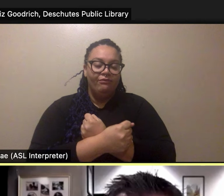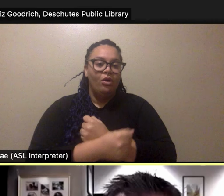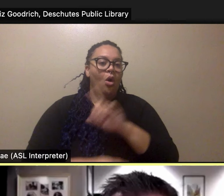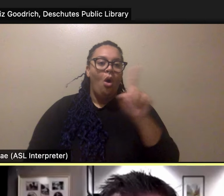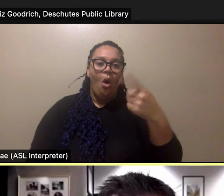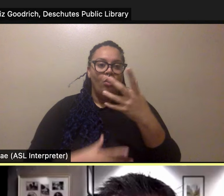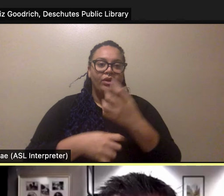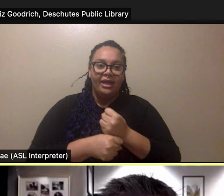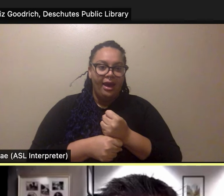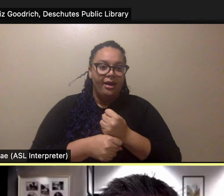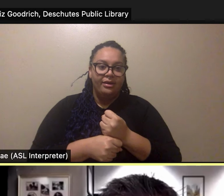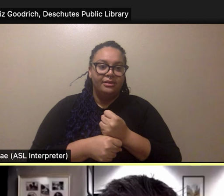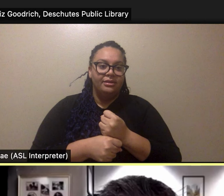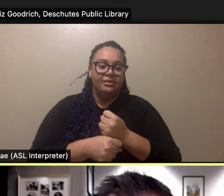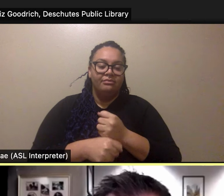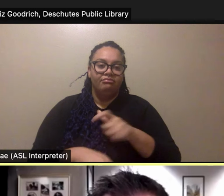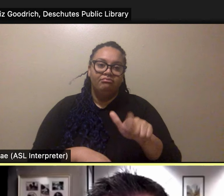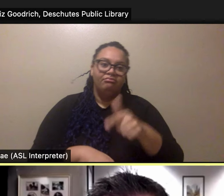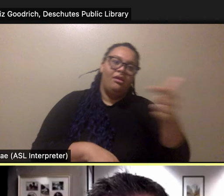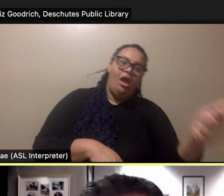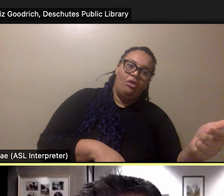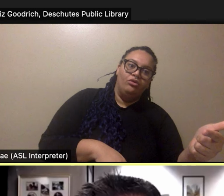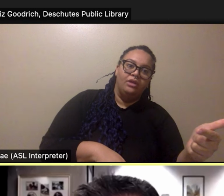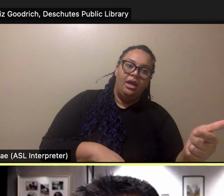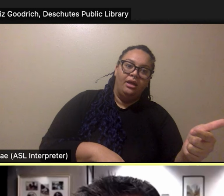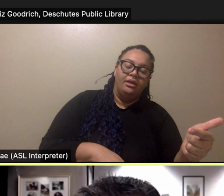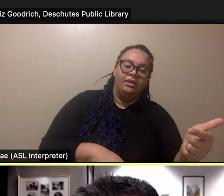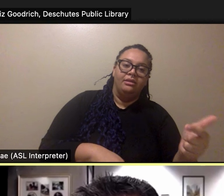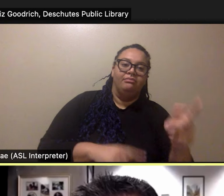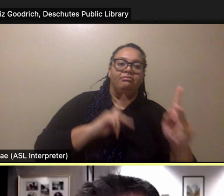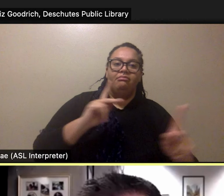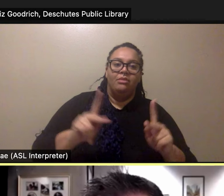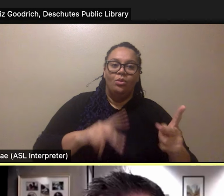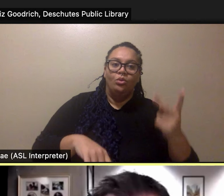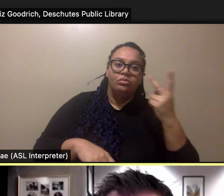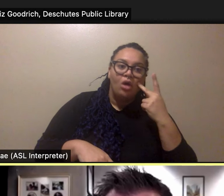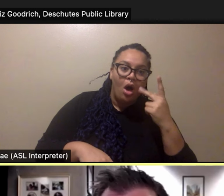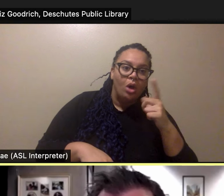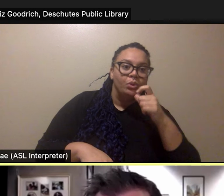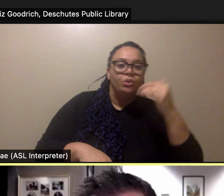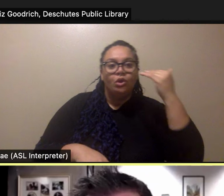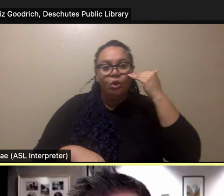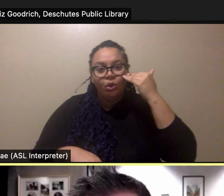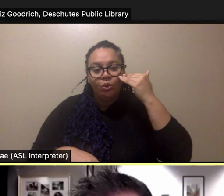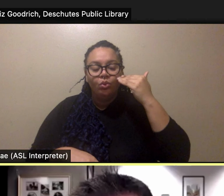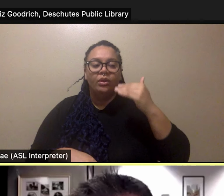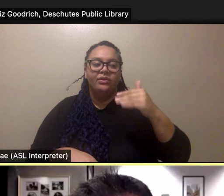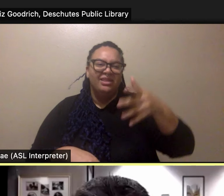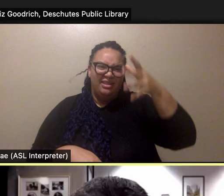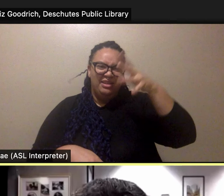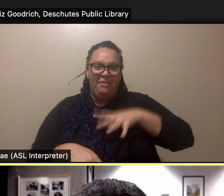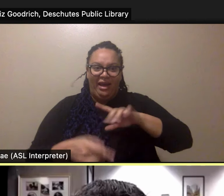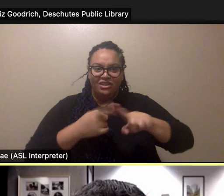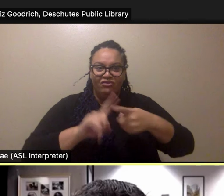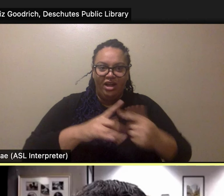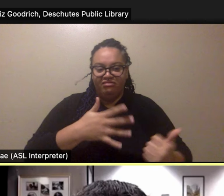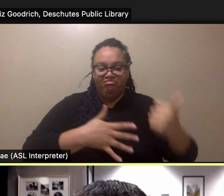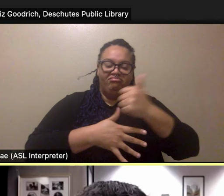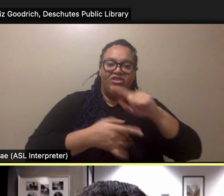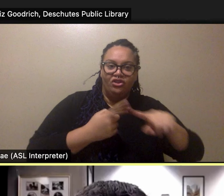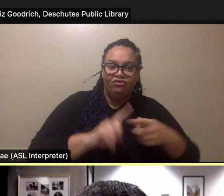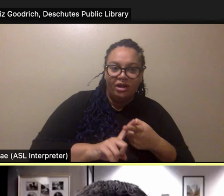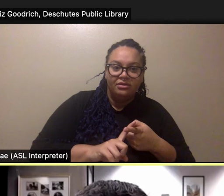the prosecution's witnesses of who were all Newsom's friends.